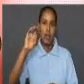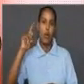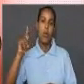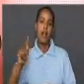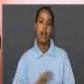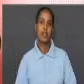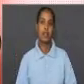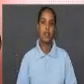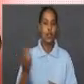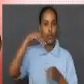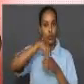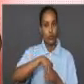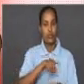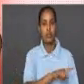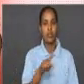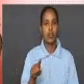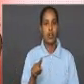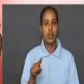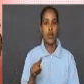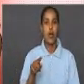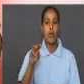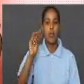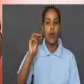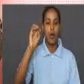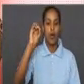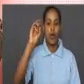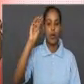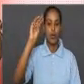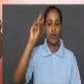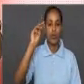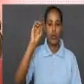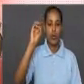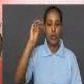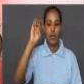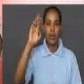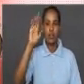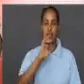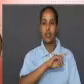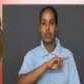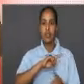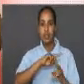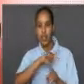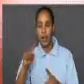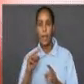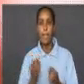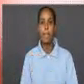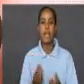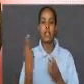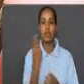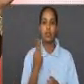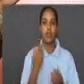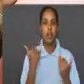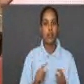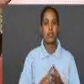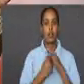polypropylene, including their monomers and their many uses. Let us get